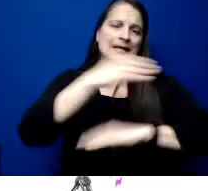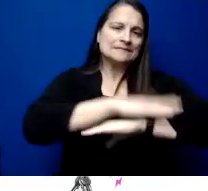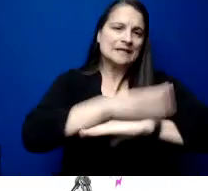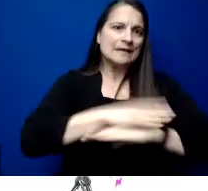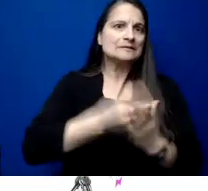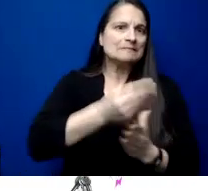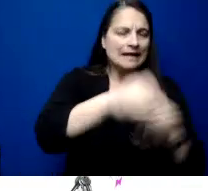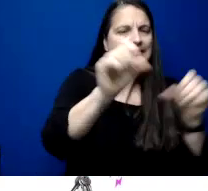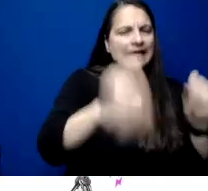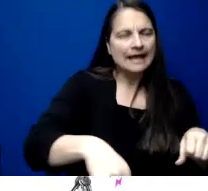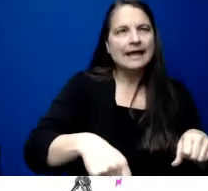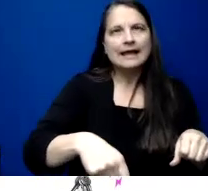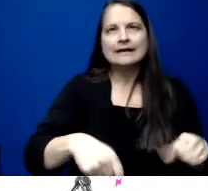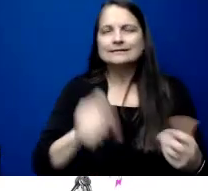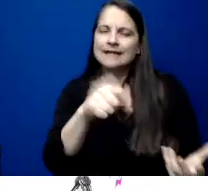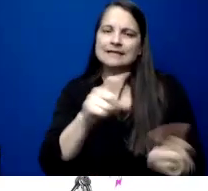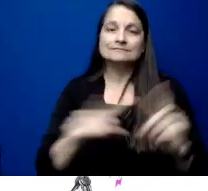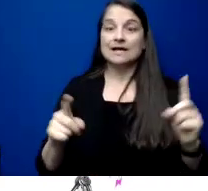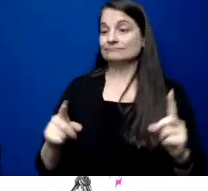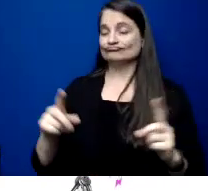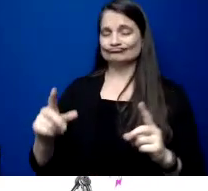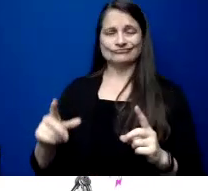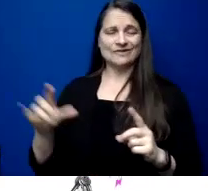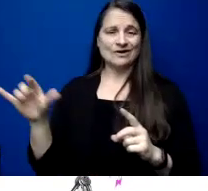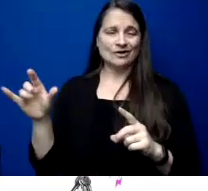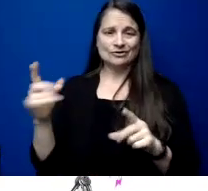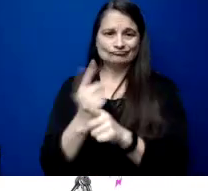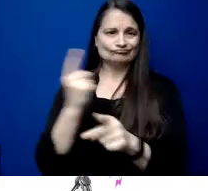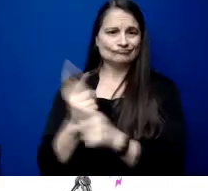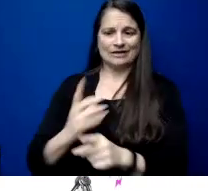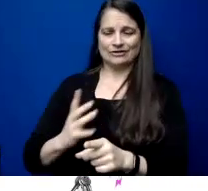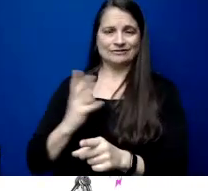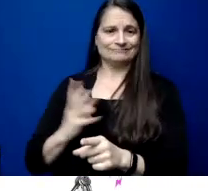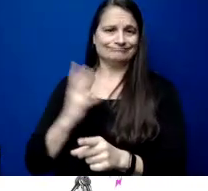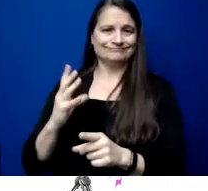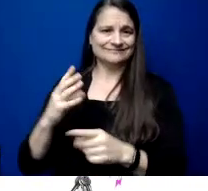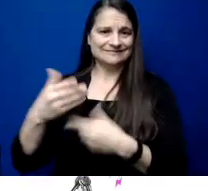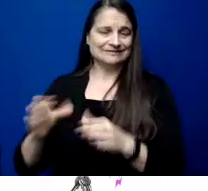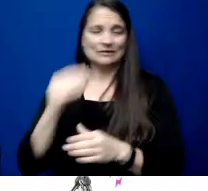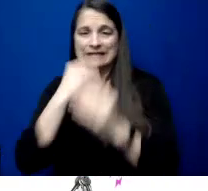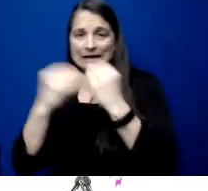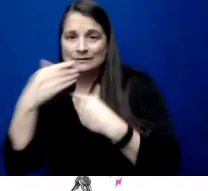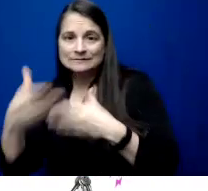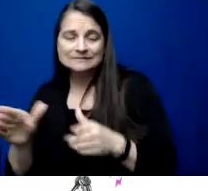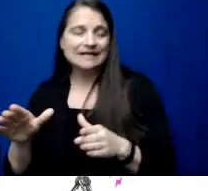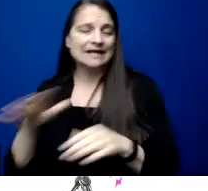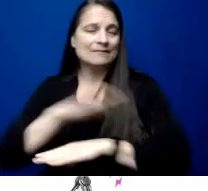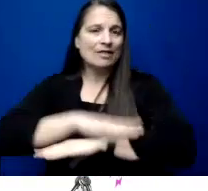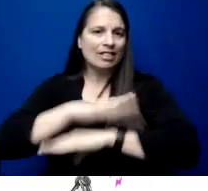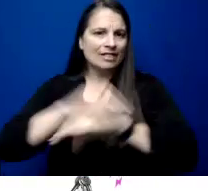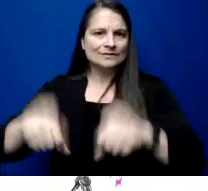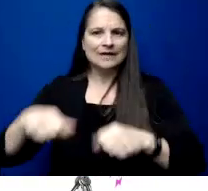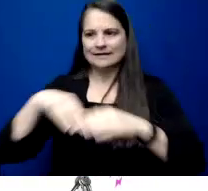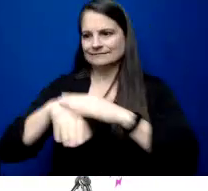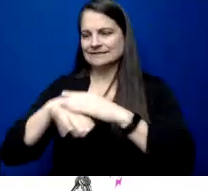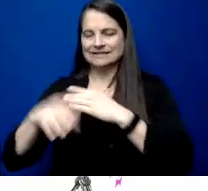purchase, but there are lots of ways to make a dining room table or a card table more accessible for everybody. One of the most common ways is